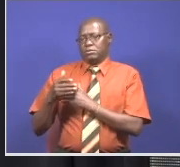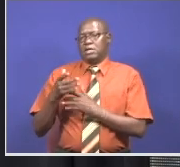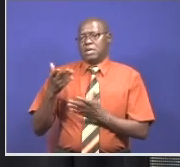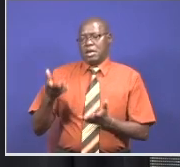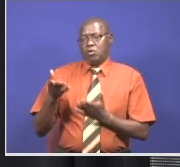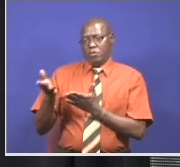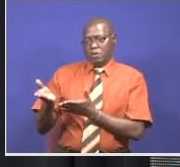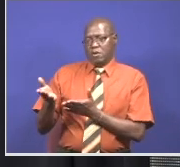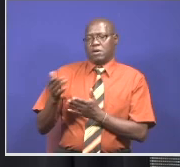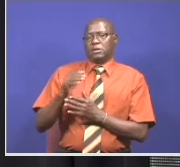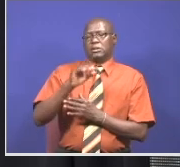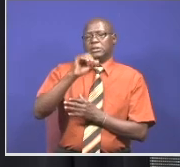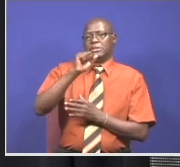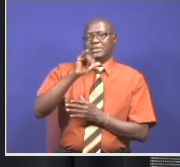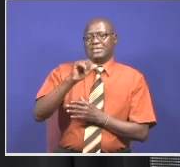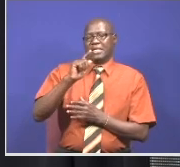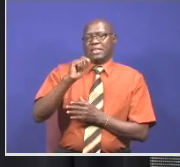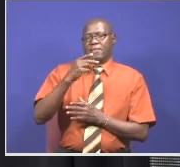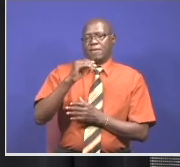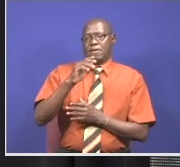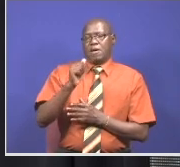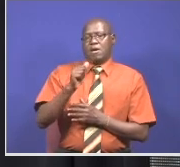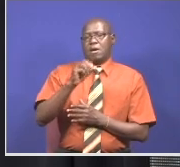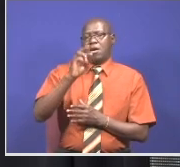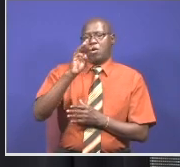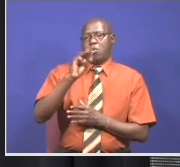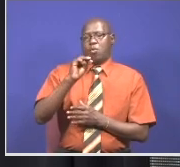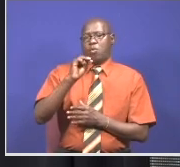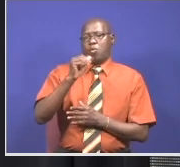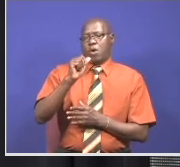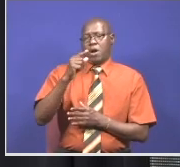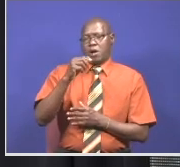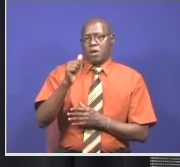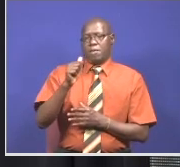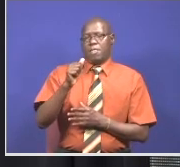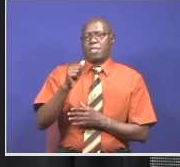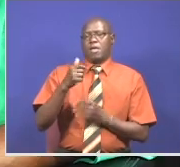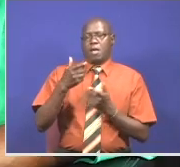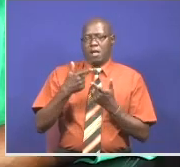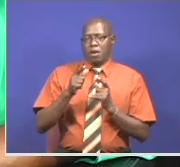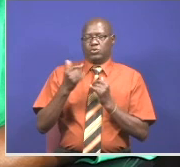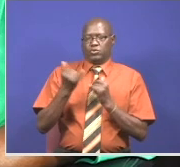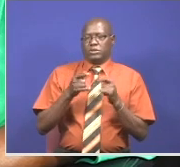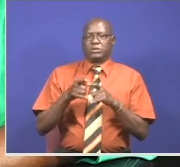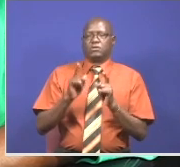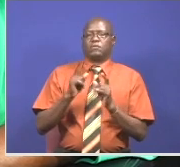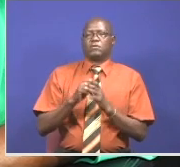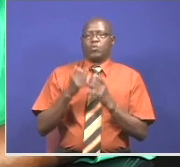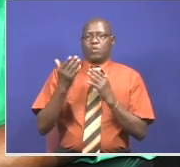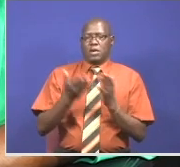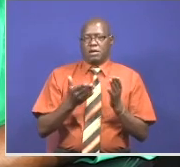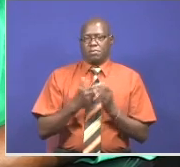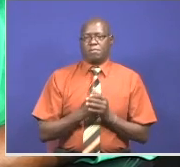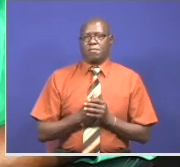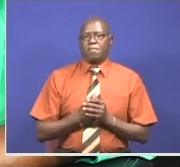is Cynthia Waga, who I will allow to introduce herself. Welcome, Cynthia. Thank you so much, Tess.